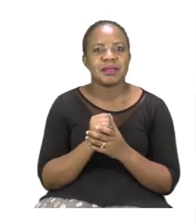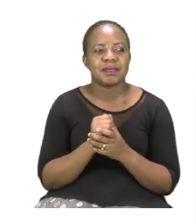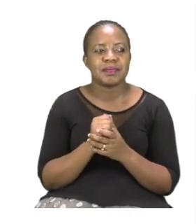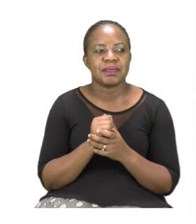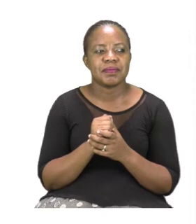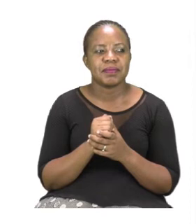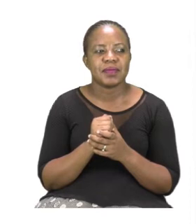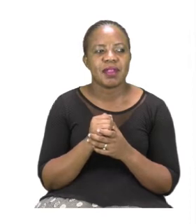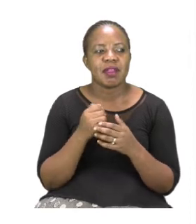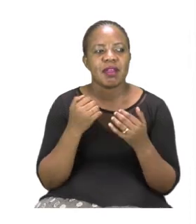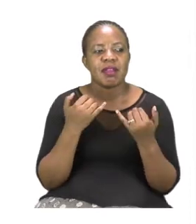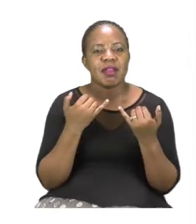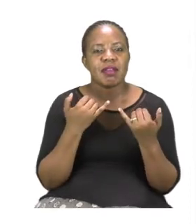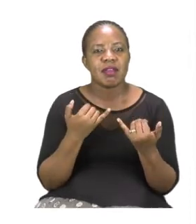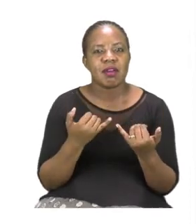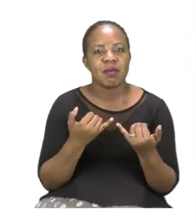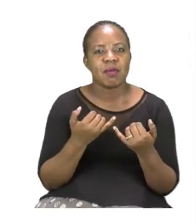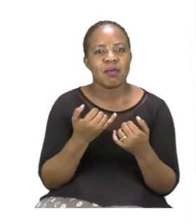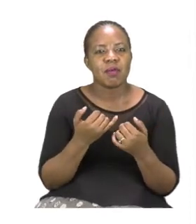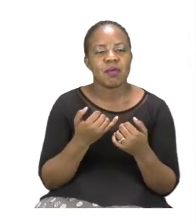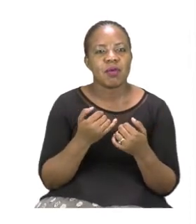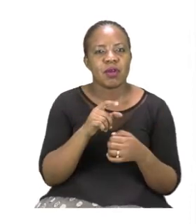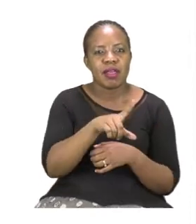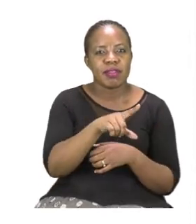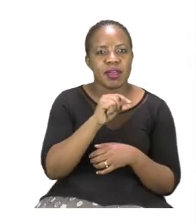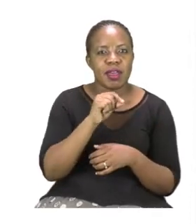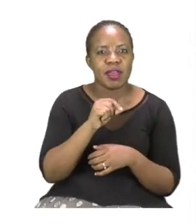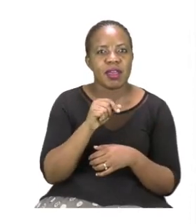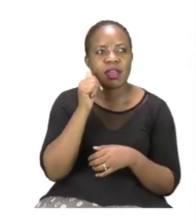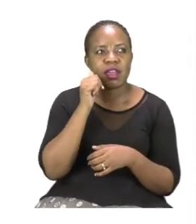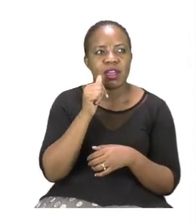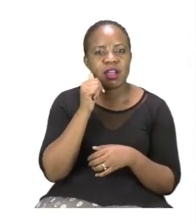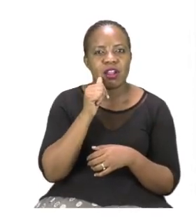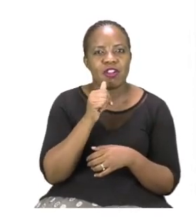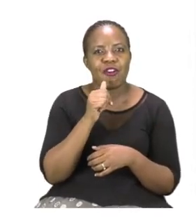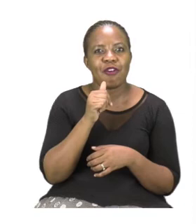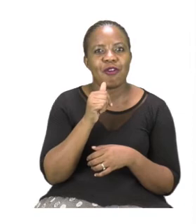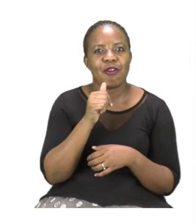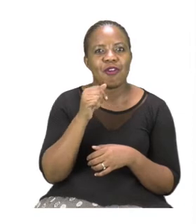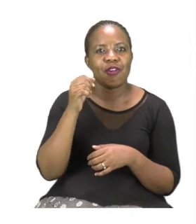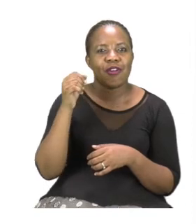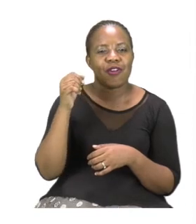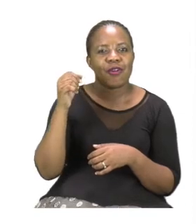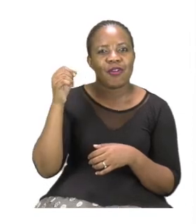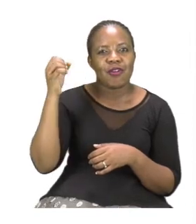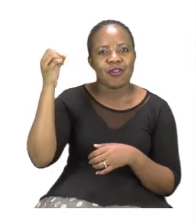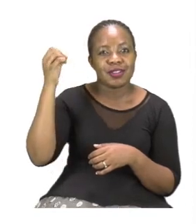Now we have the yellow sun is.